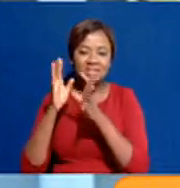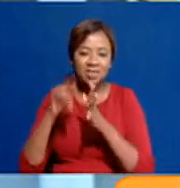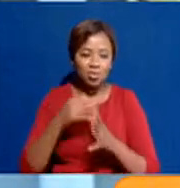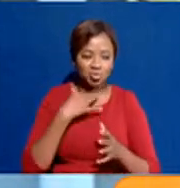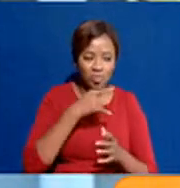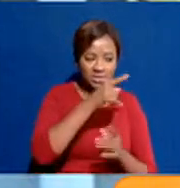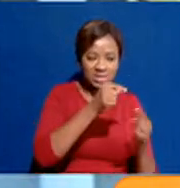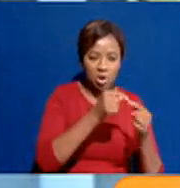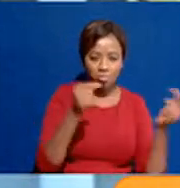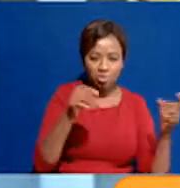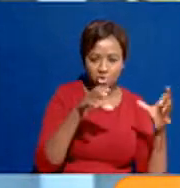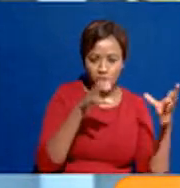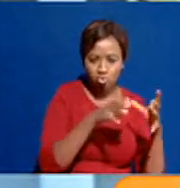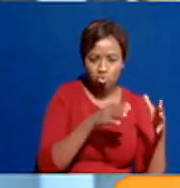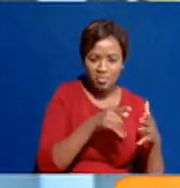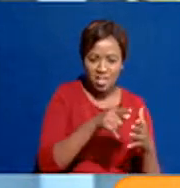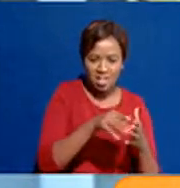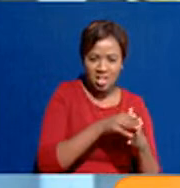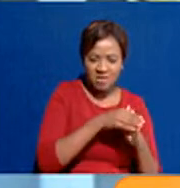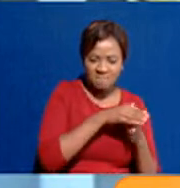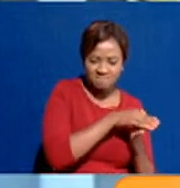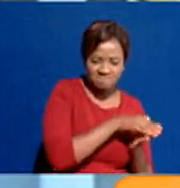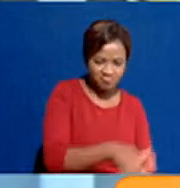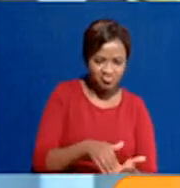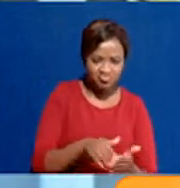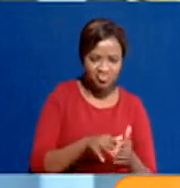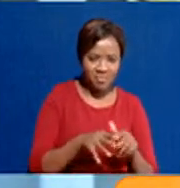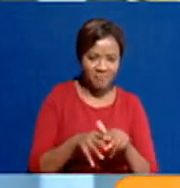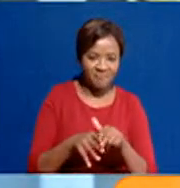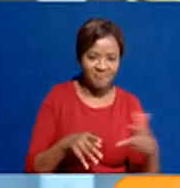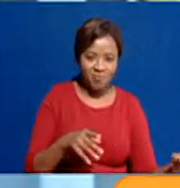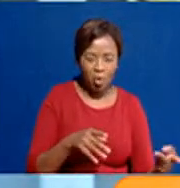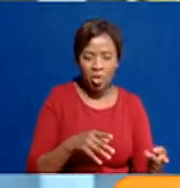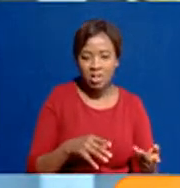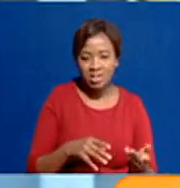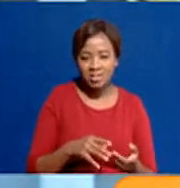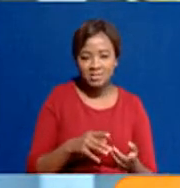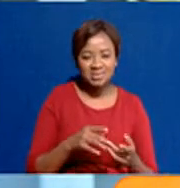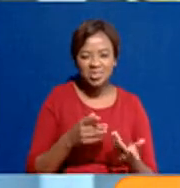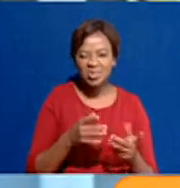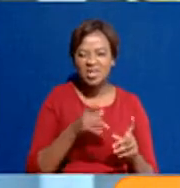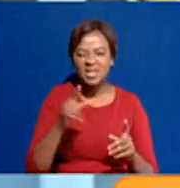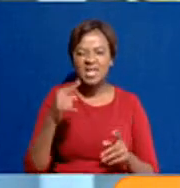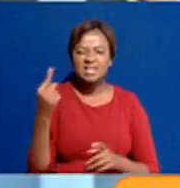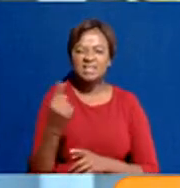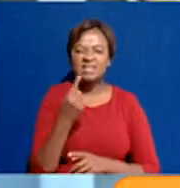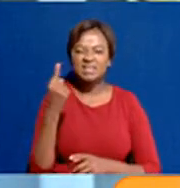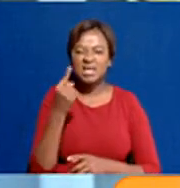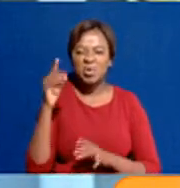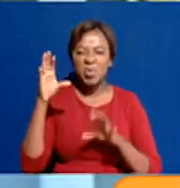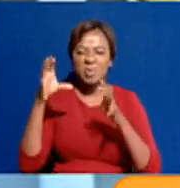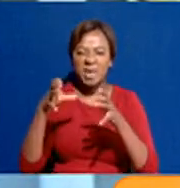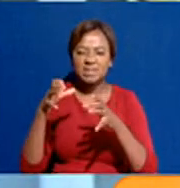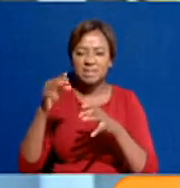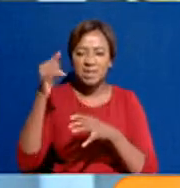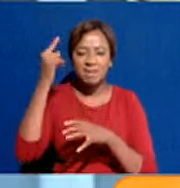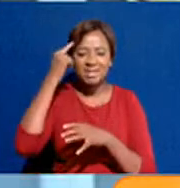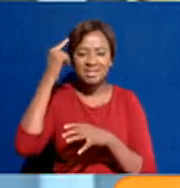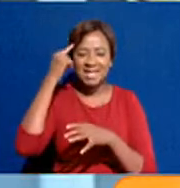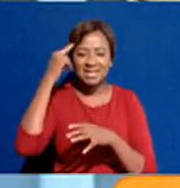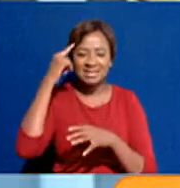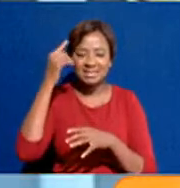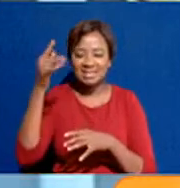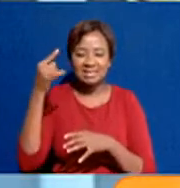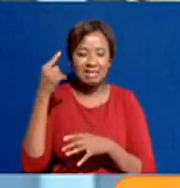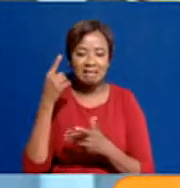And basically, I think it's a single party mentality where you don't really believe there should be other